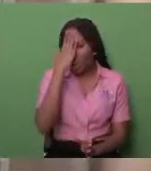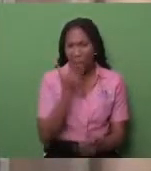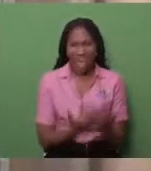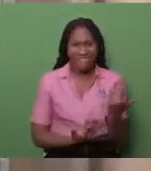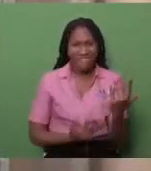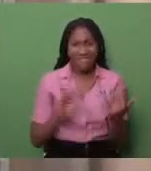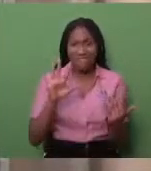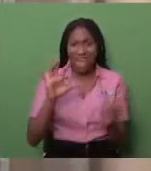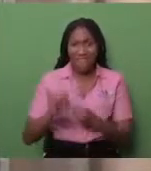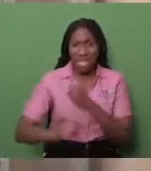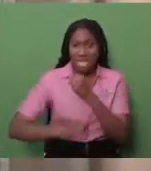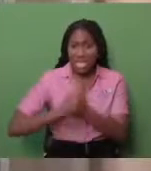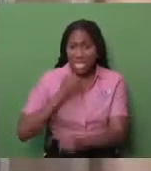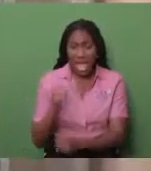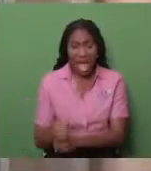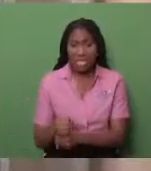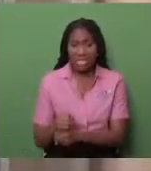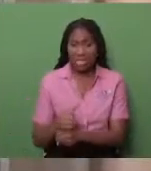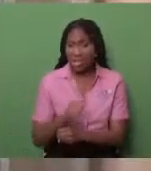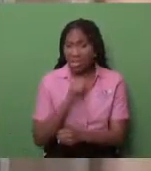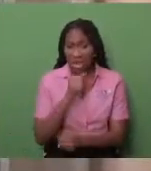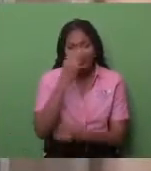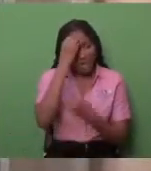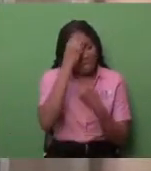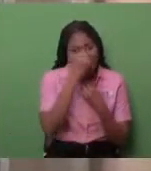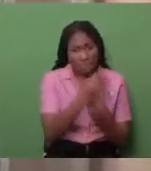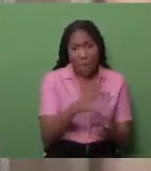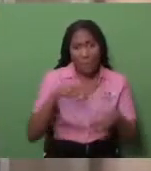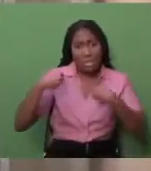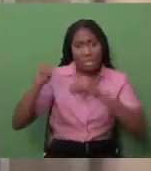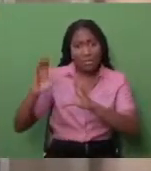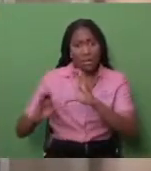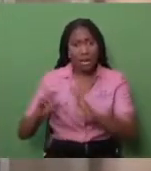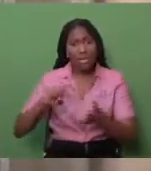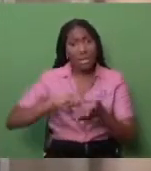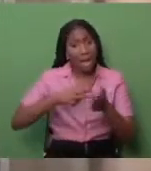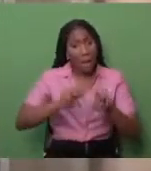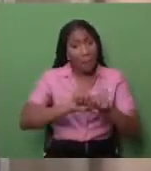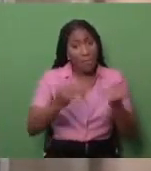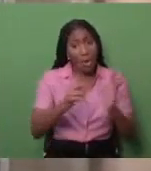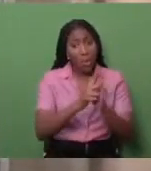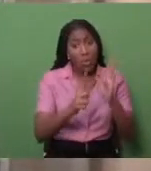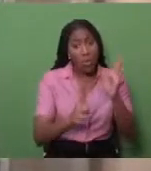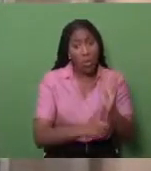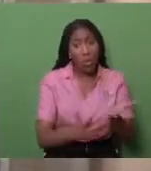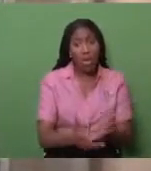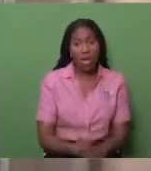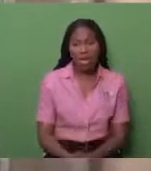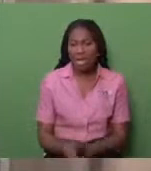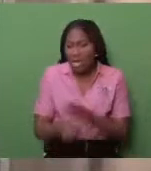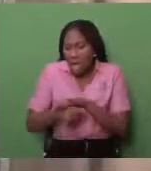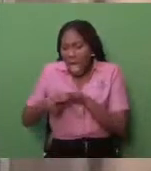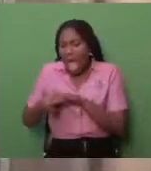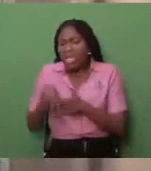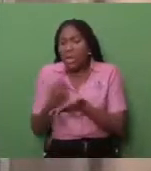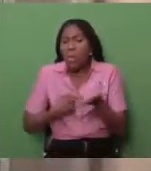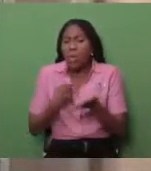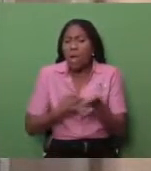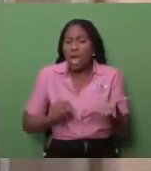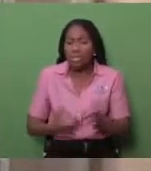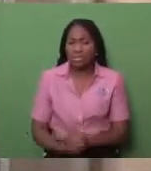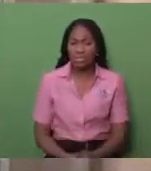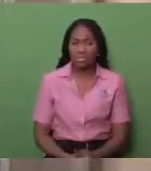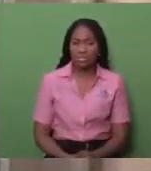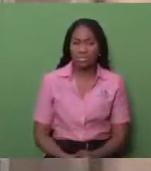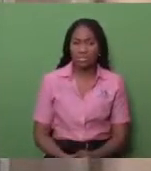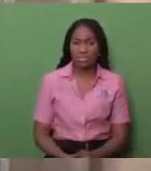5 years to disclose the sale? Why? In breach of the law. What were you hiding? Is the Integrity